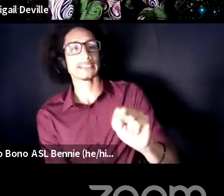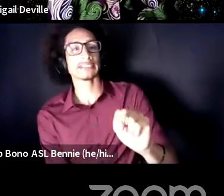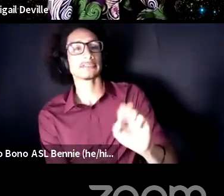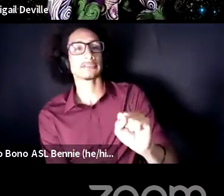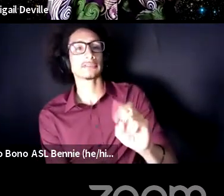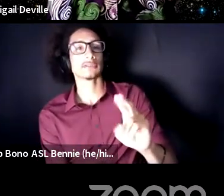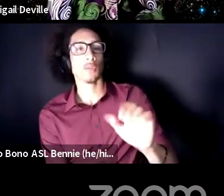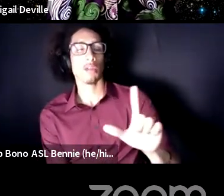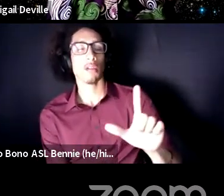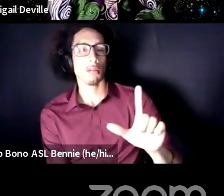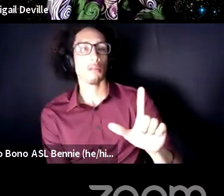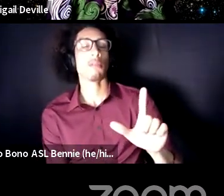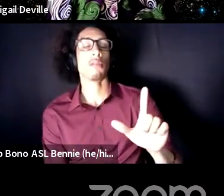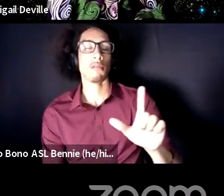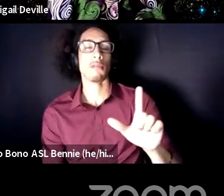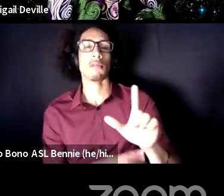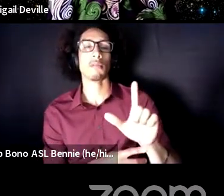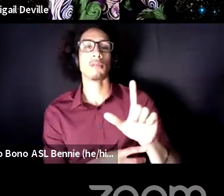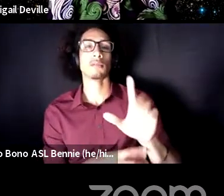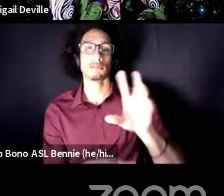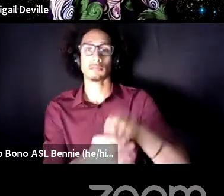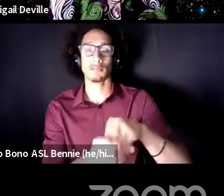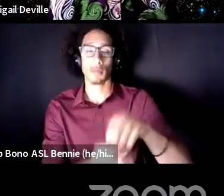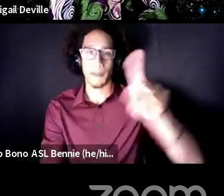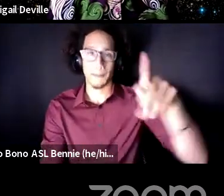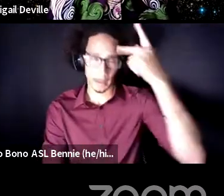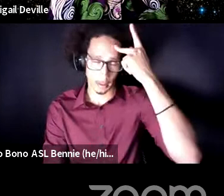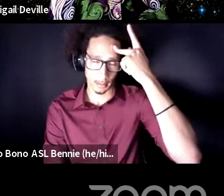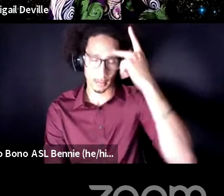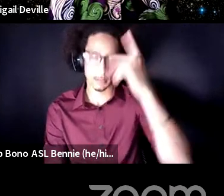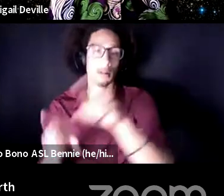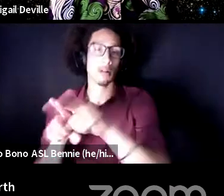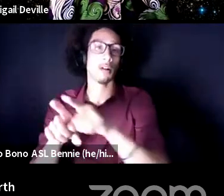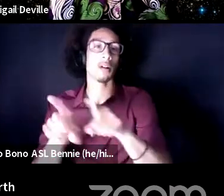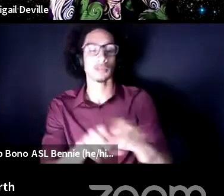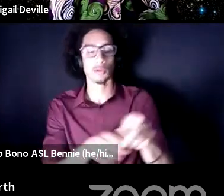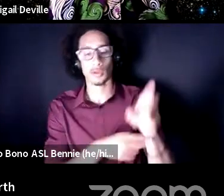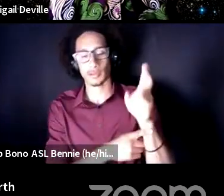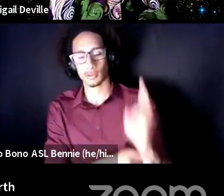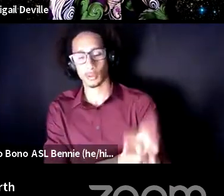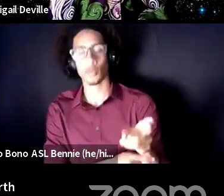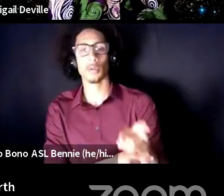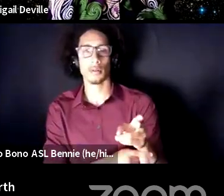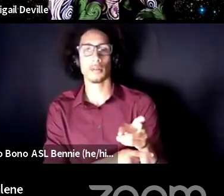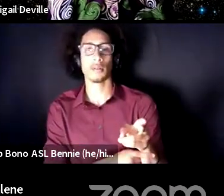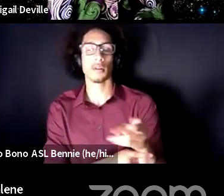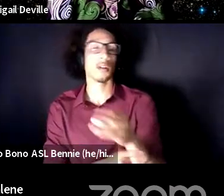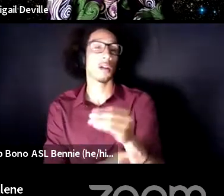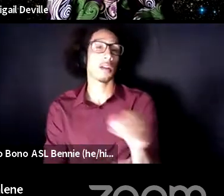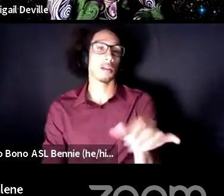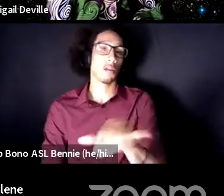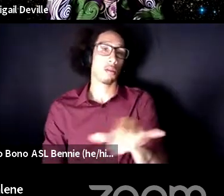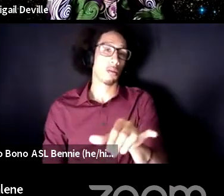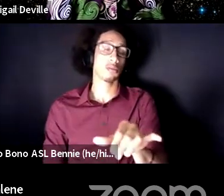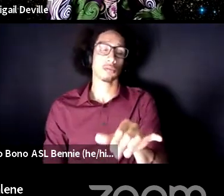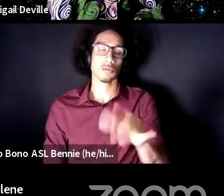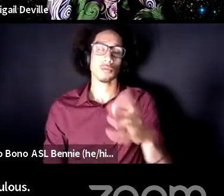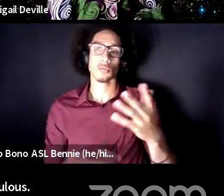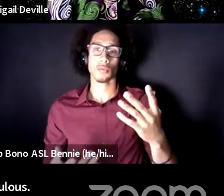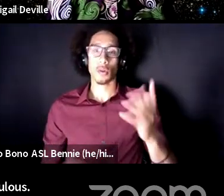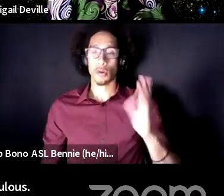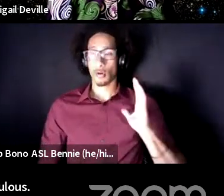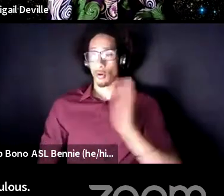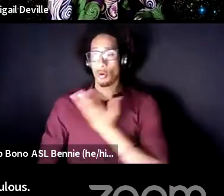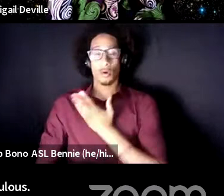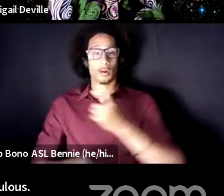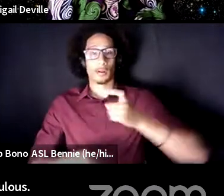engaged, historically engaged, and also kind of thinking about where we are right now, where we